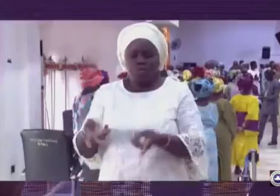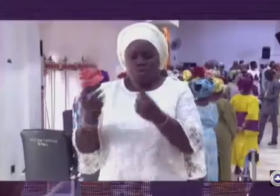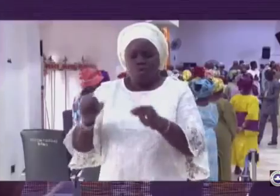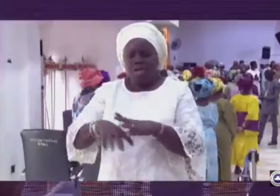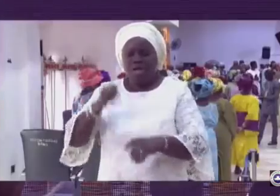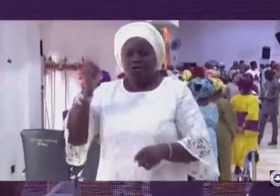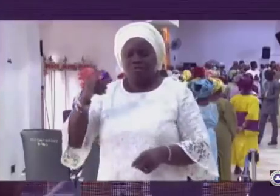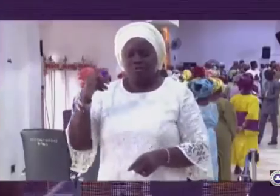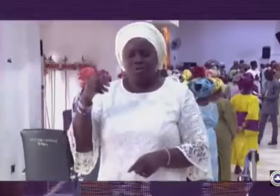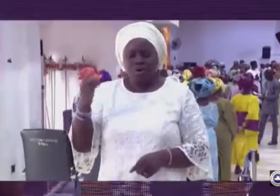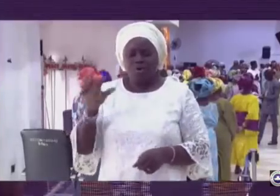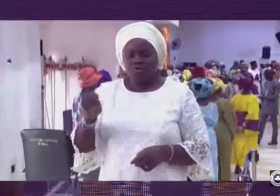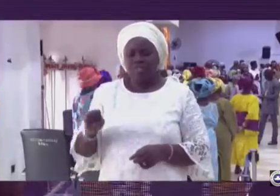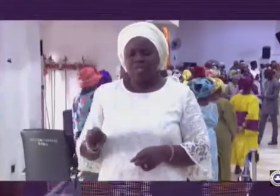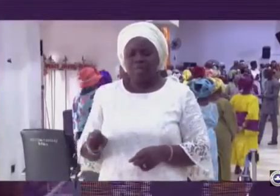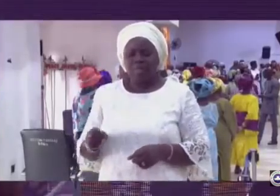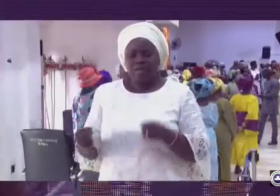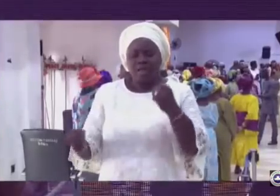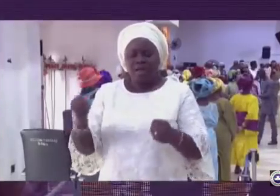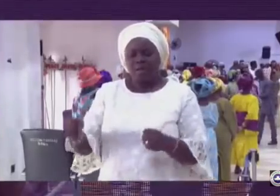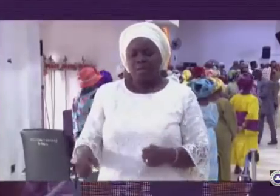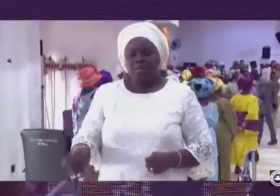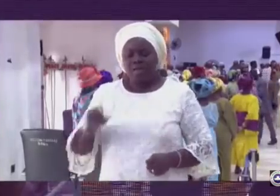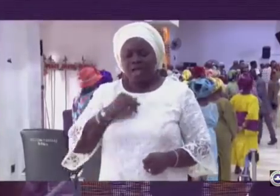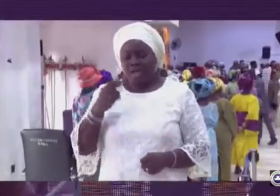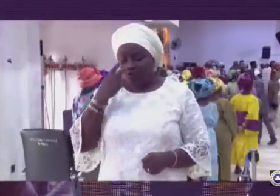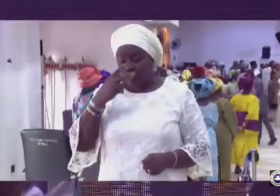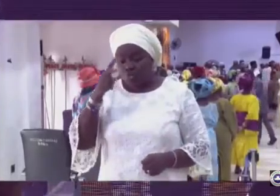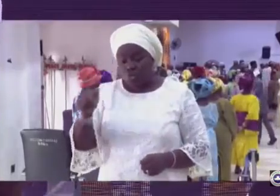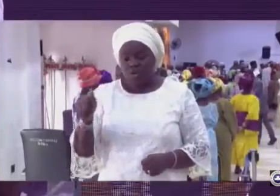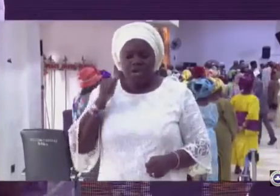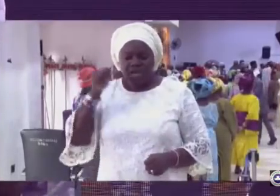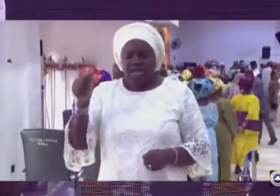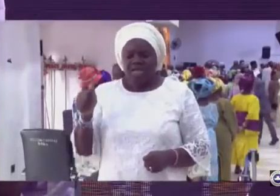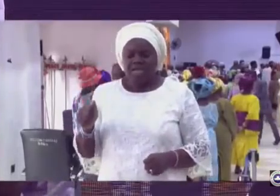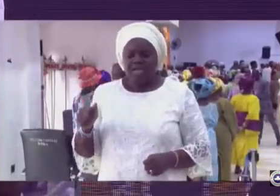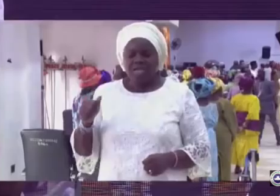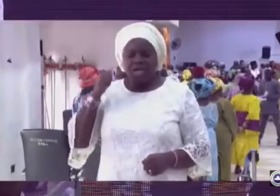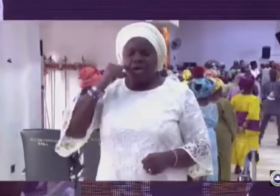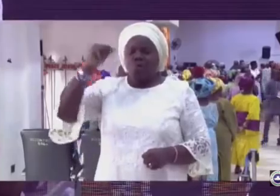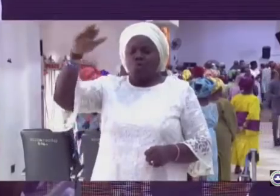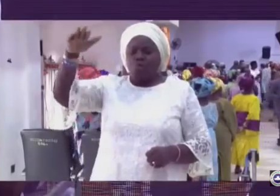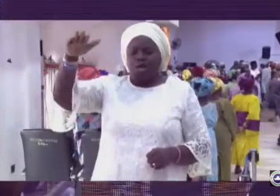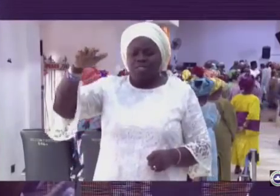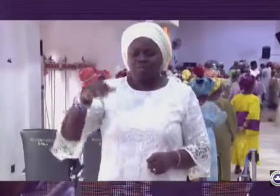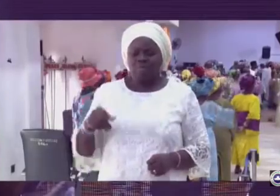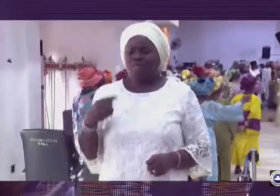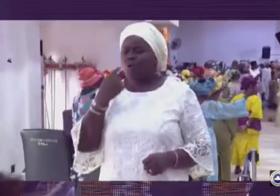I turned to look at her. I said, "It's me, Daddy. I can speak again."